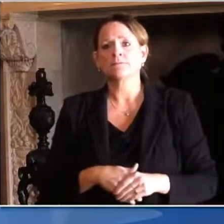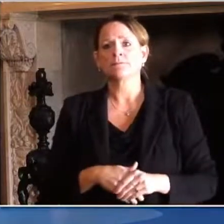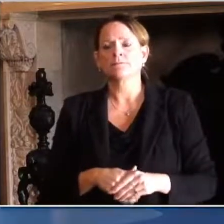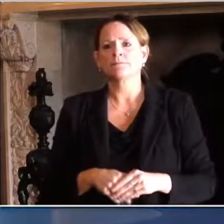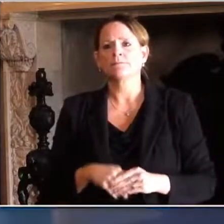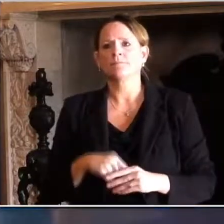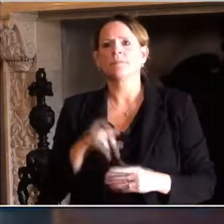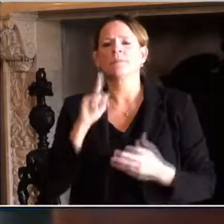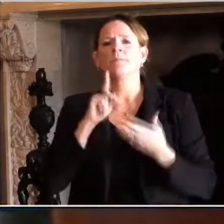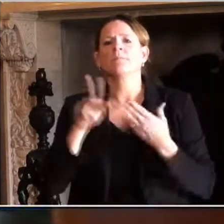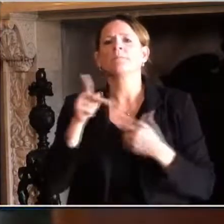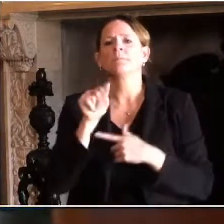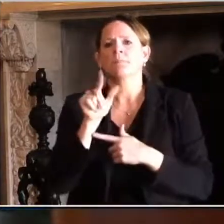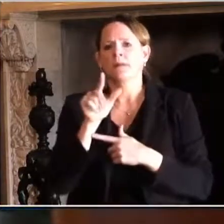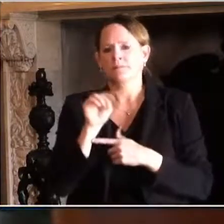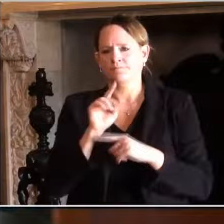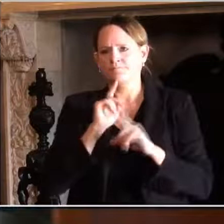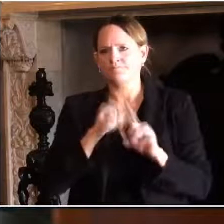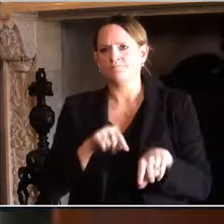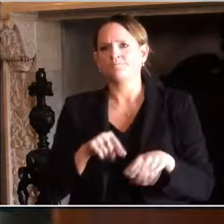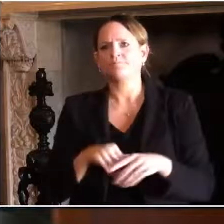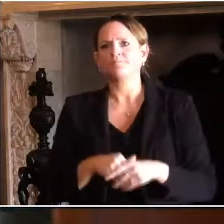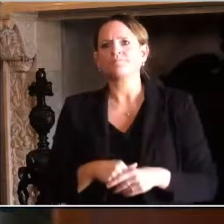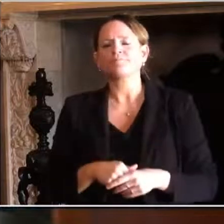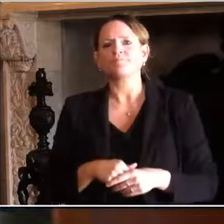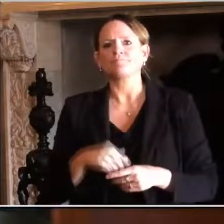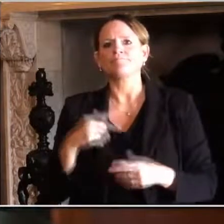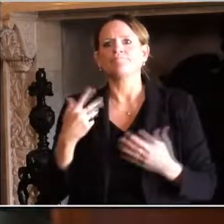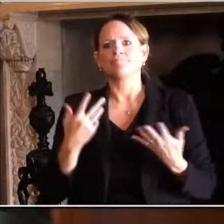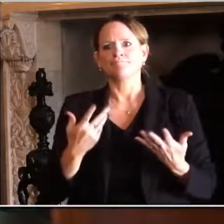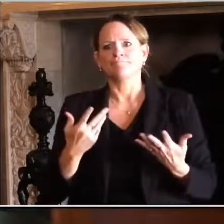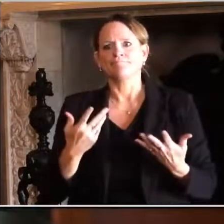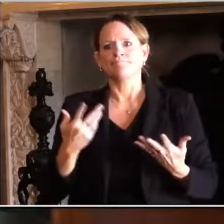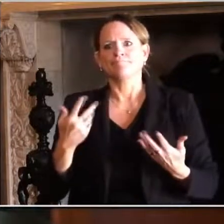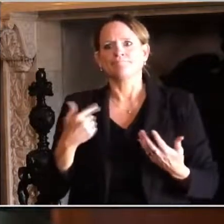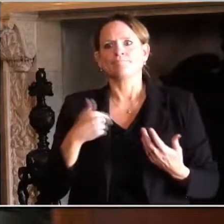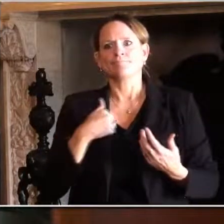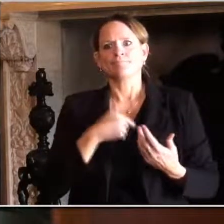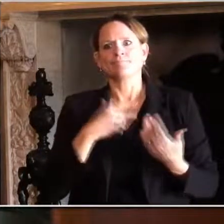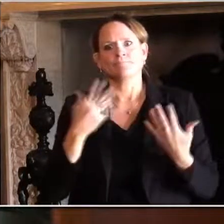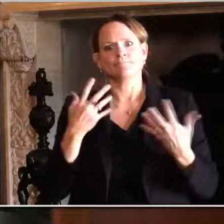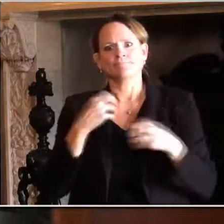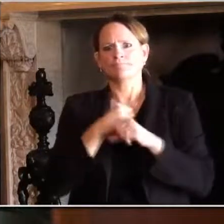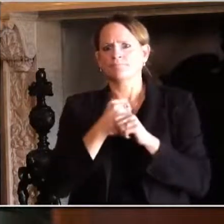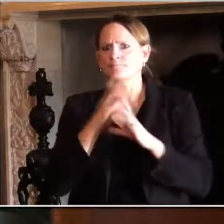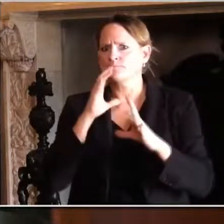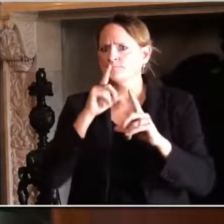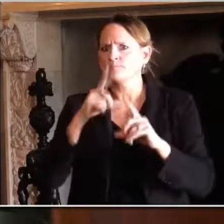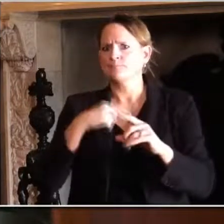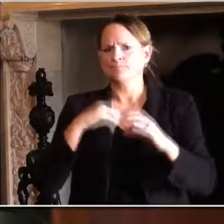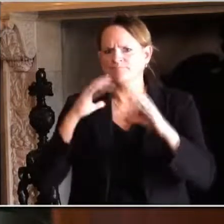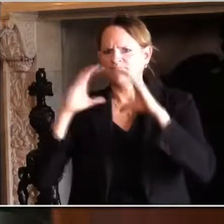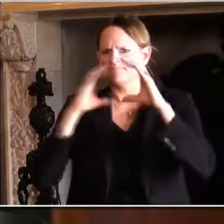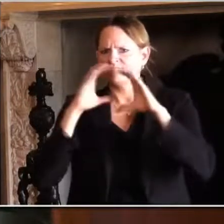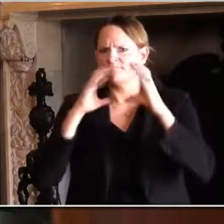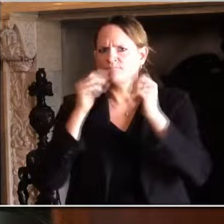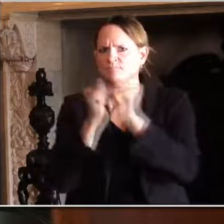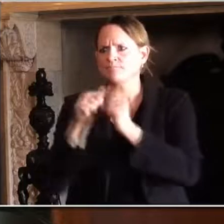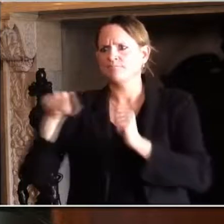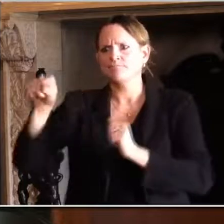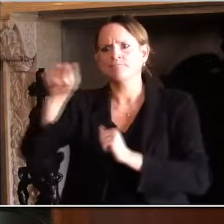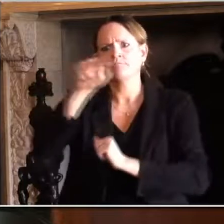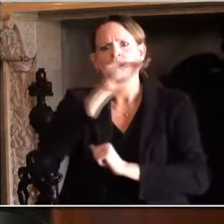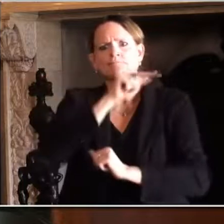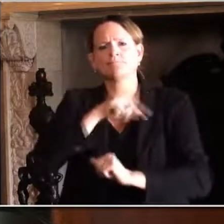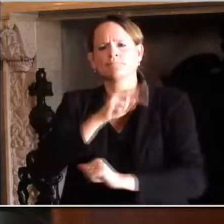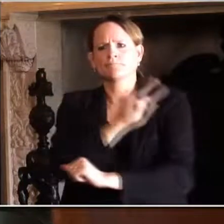So Eric, we do certainly stay in close touch with our local hospital systems because they have done a lot